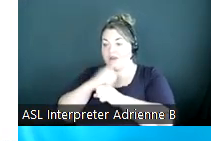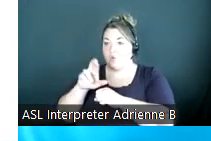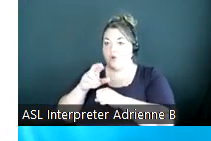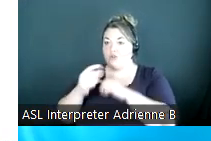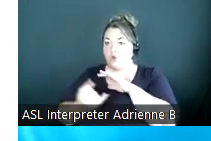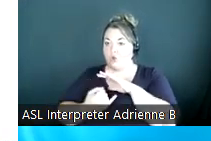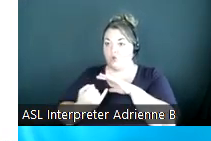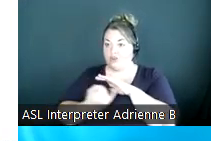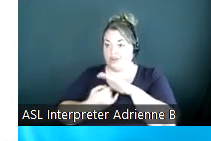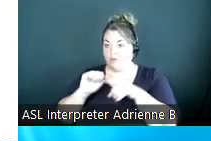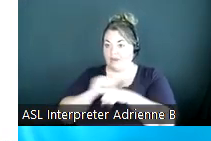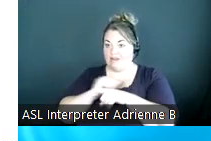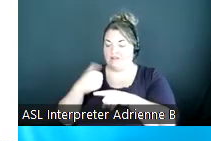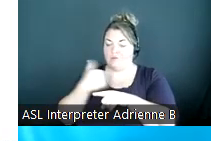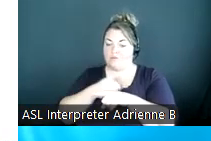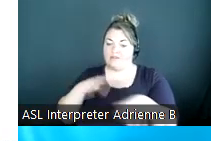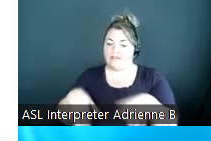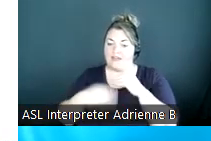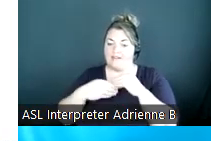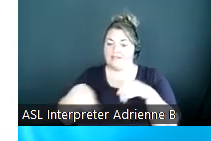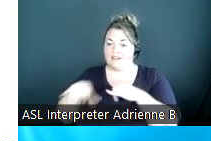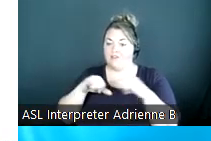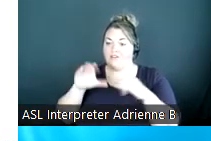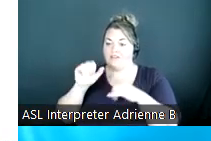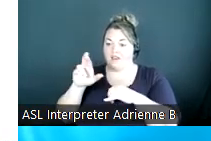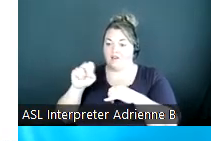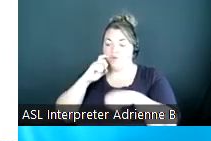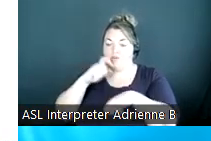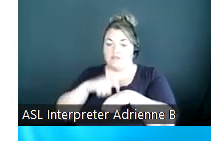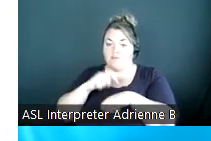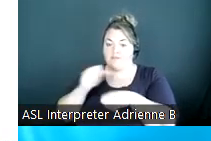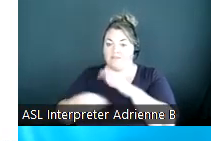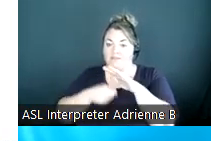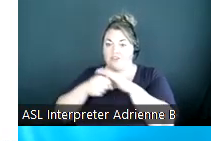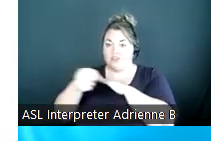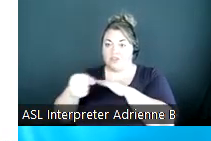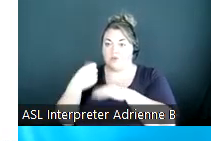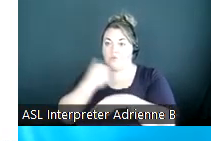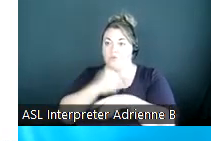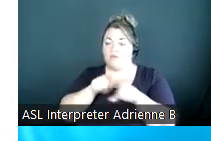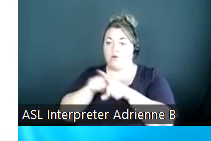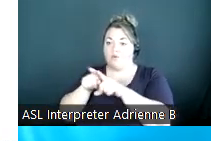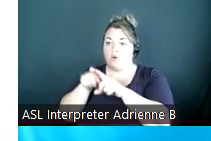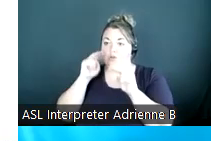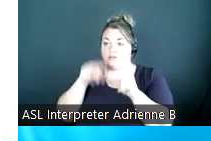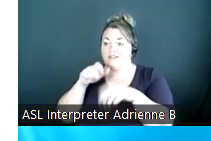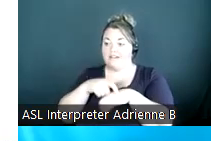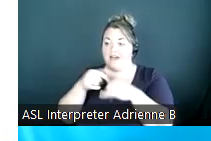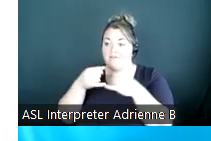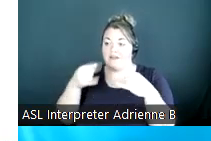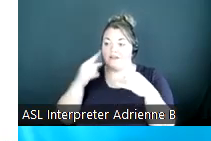practices. We've added standards of care at time of admission. We've also looked at the timelines for orders, and